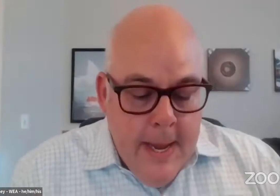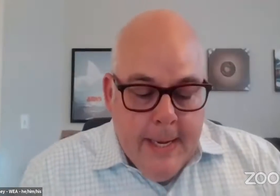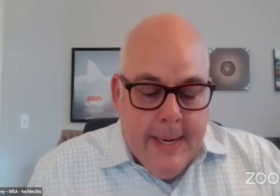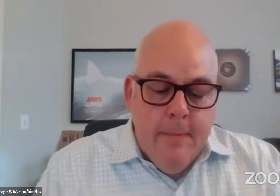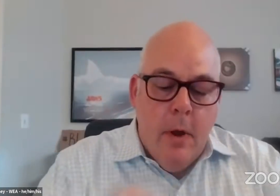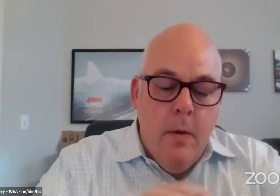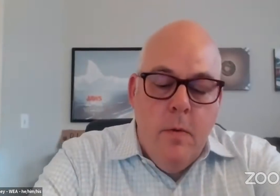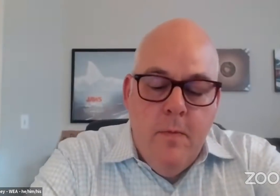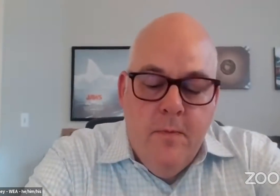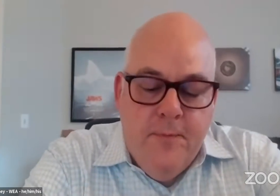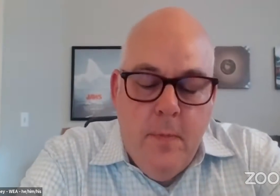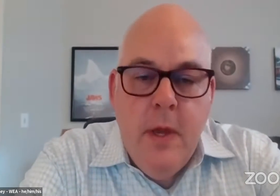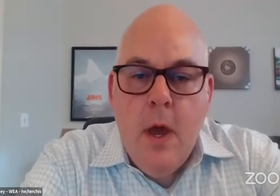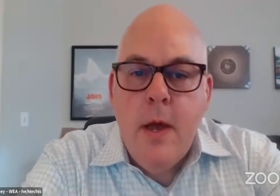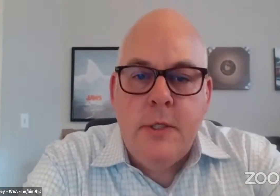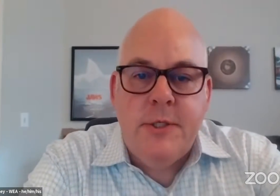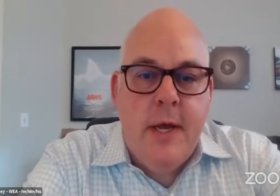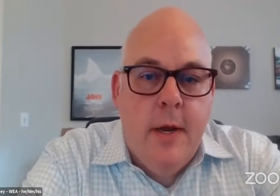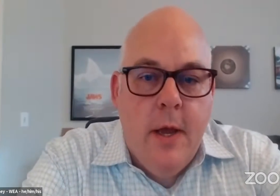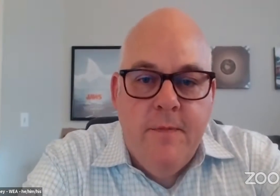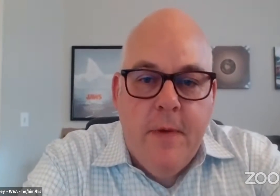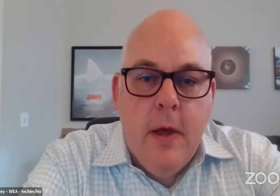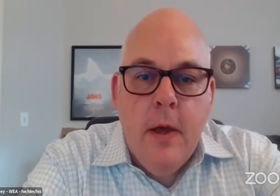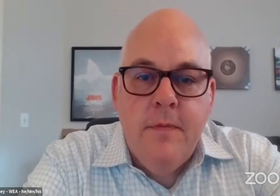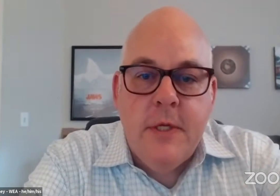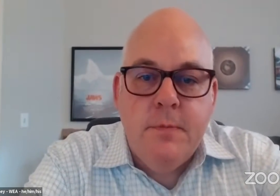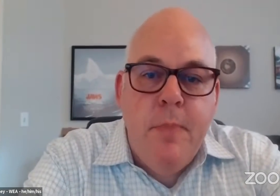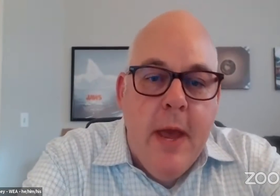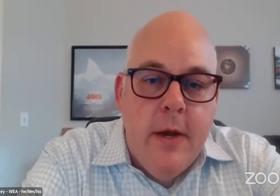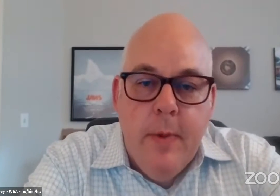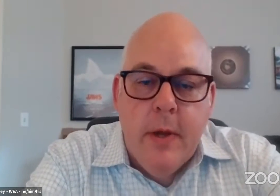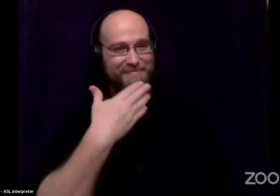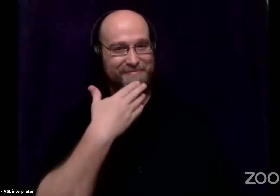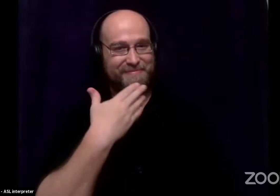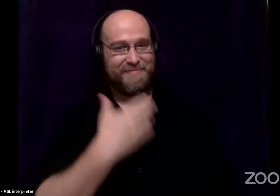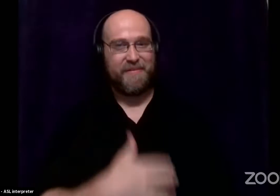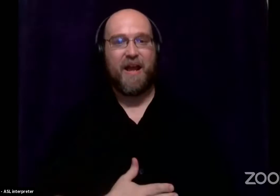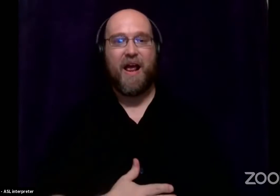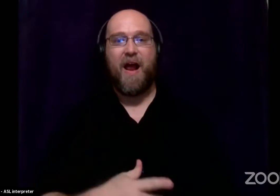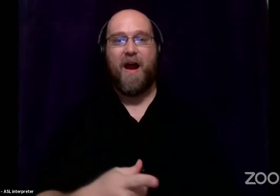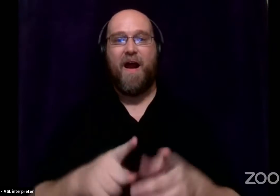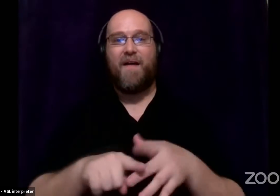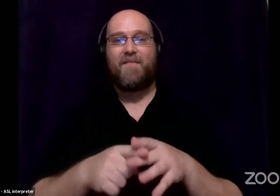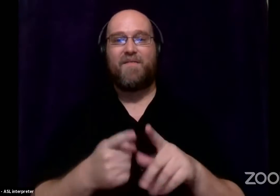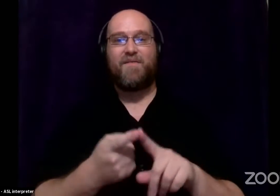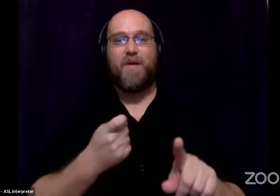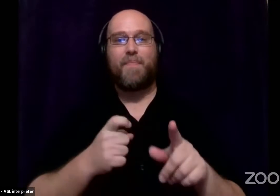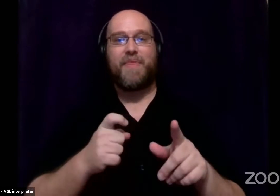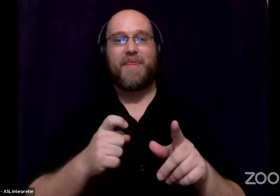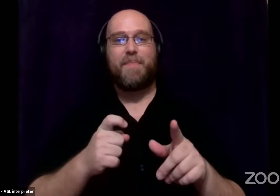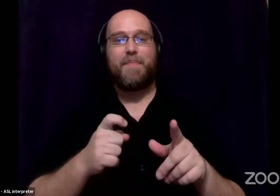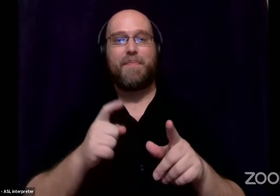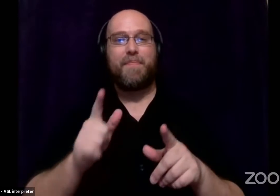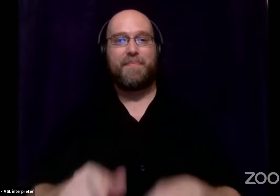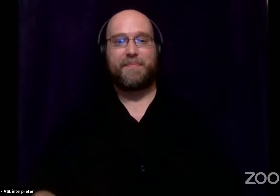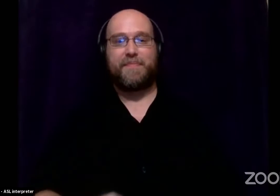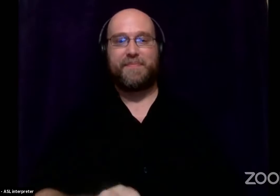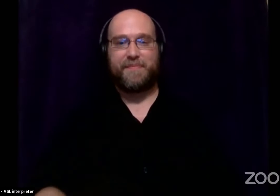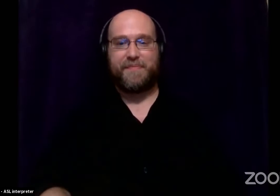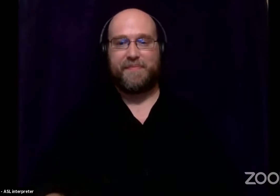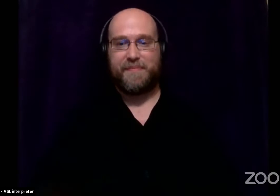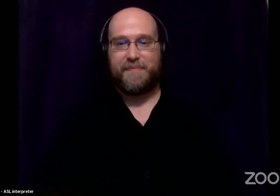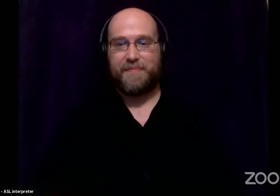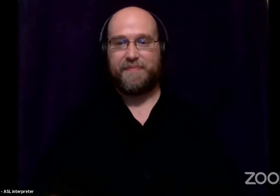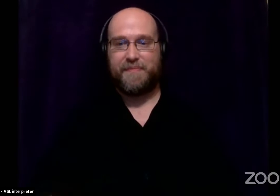you, Eddie. From the onset of this pandemic, WEA's priorities have been clear. Number one